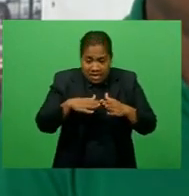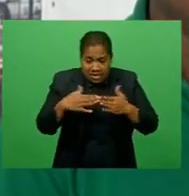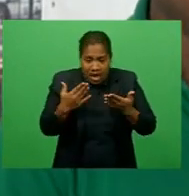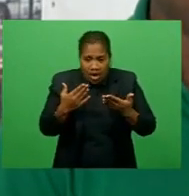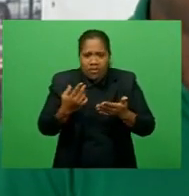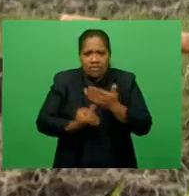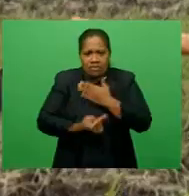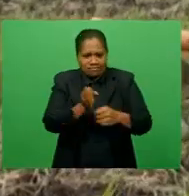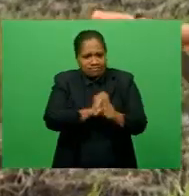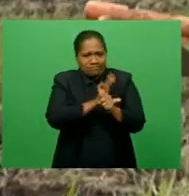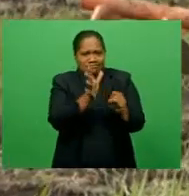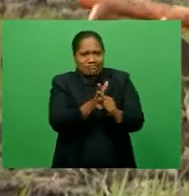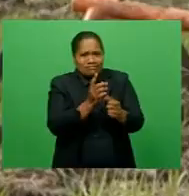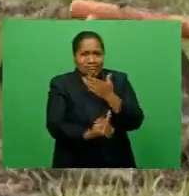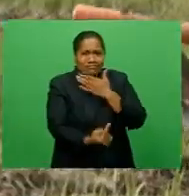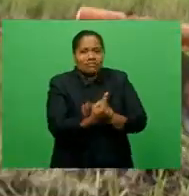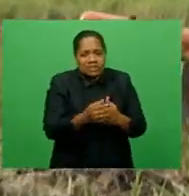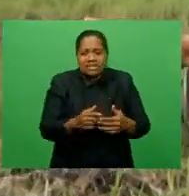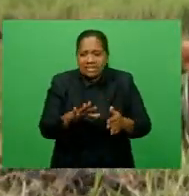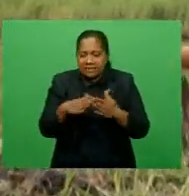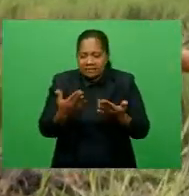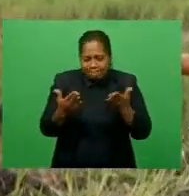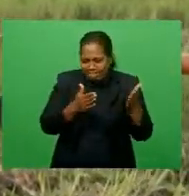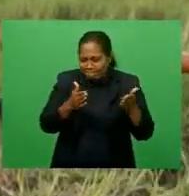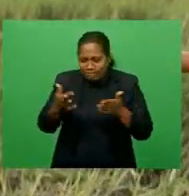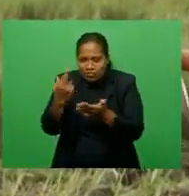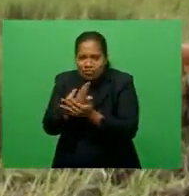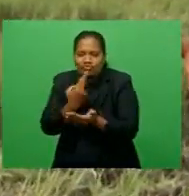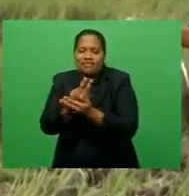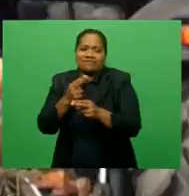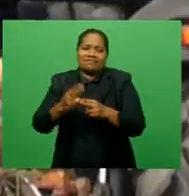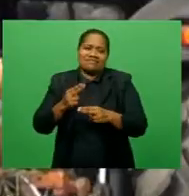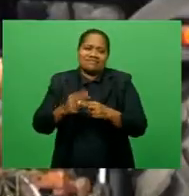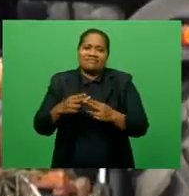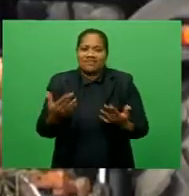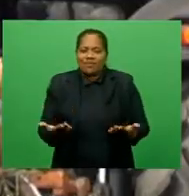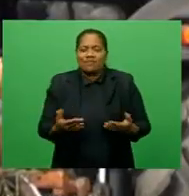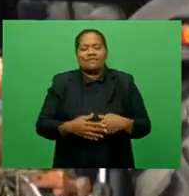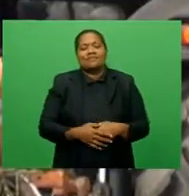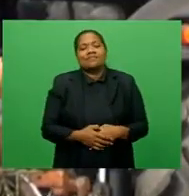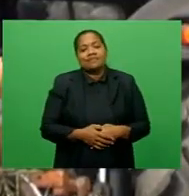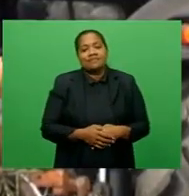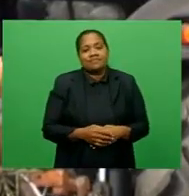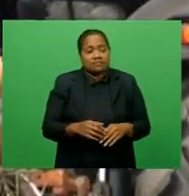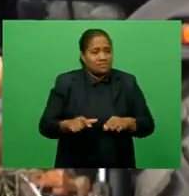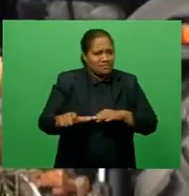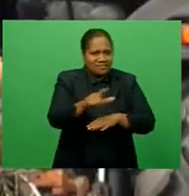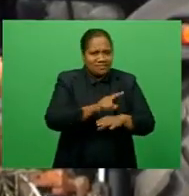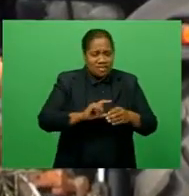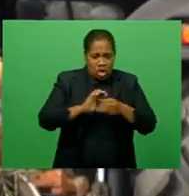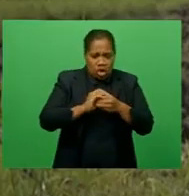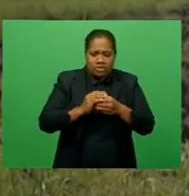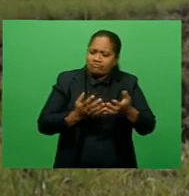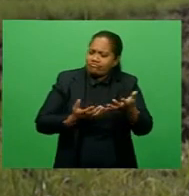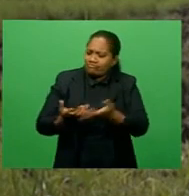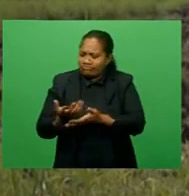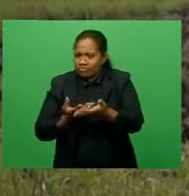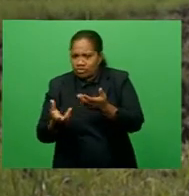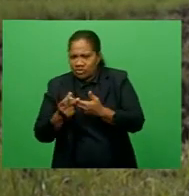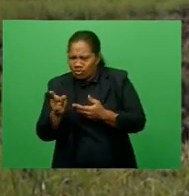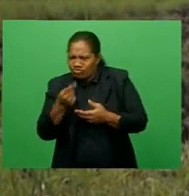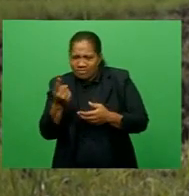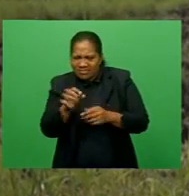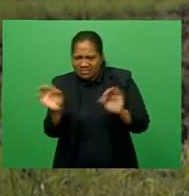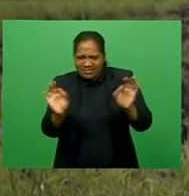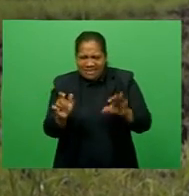this COVID thing came up. Fiji Rice Limited is also negotiating with landowners who have unutilized land to plant